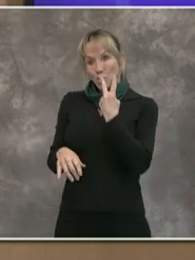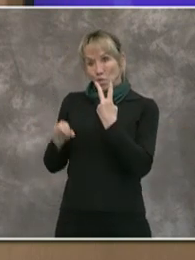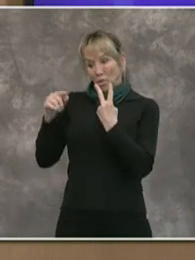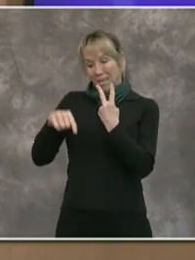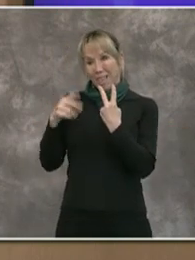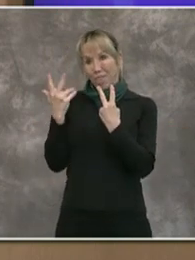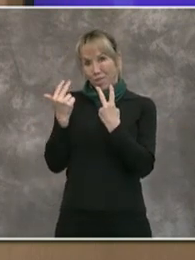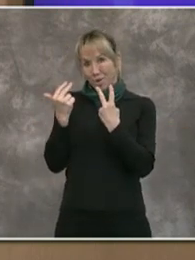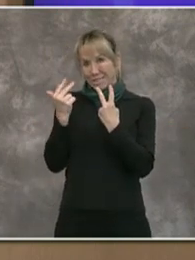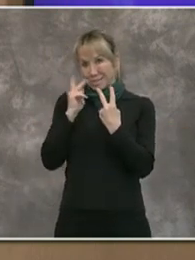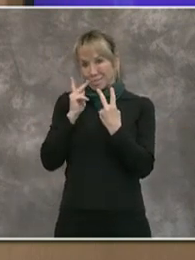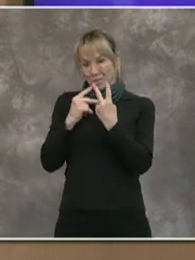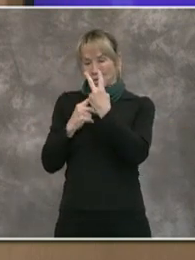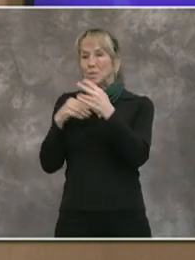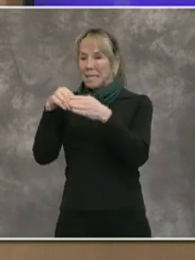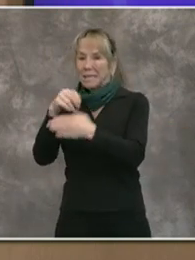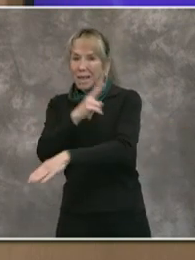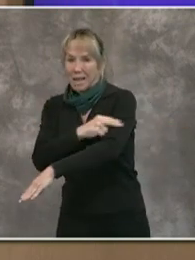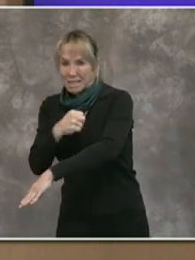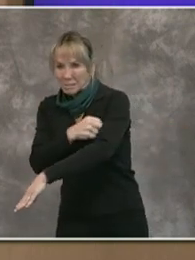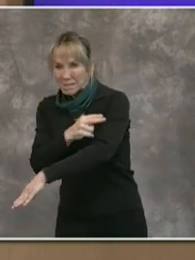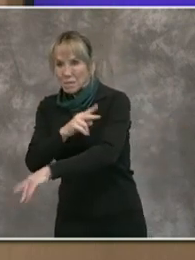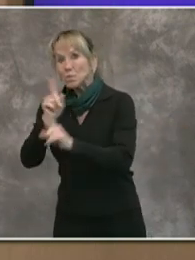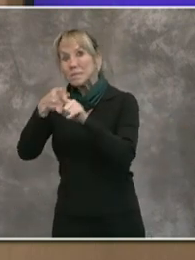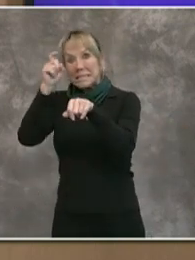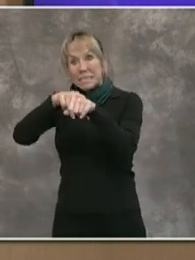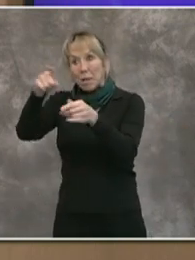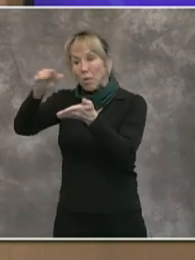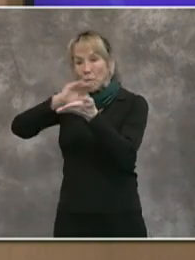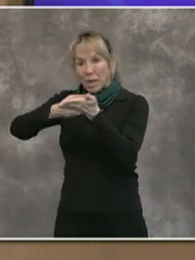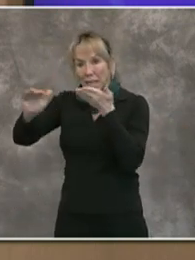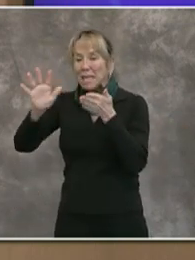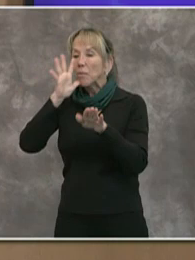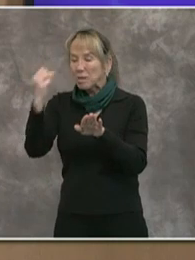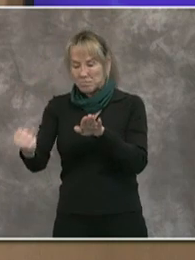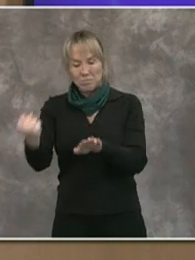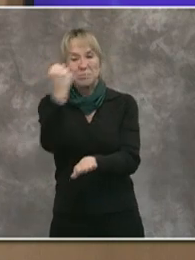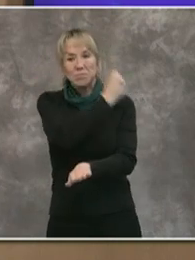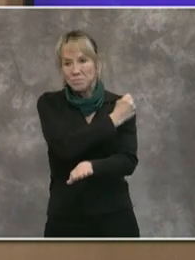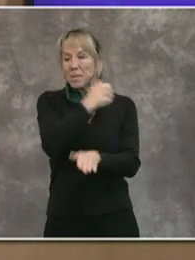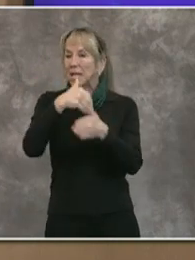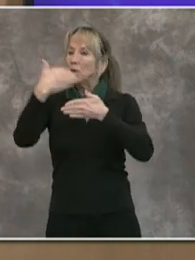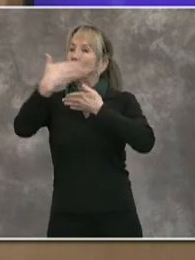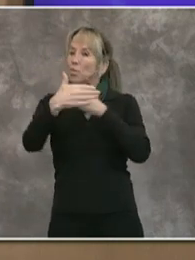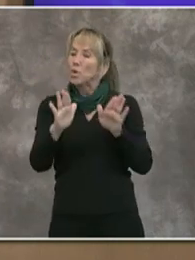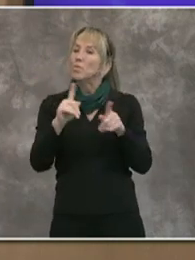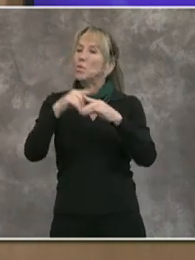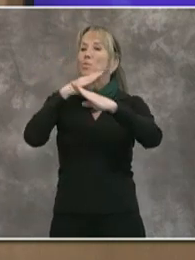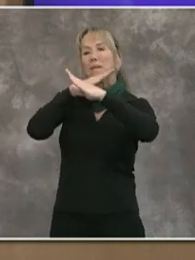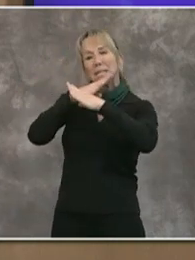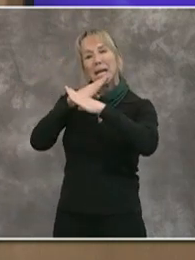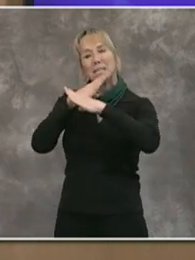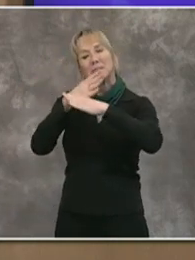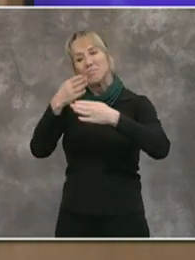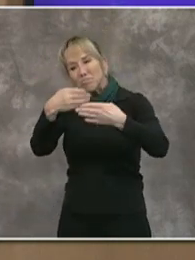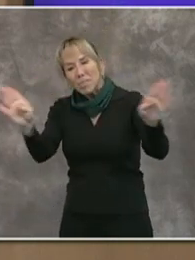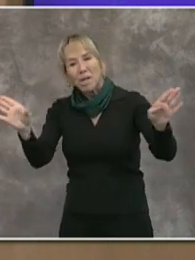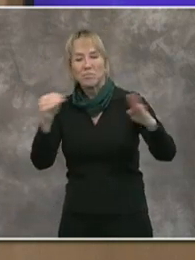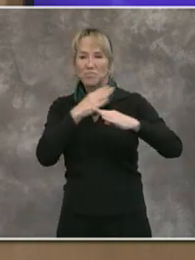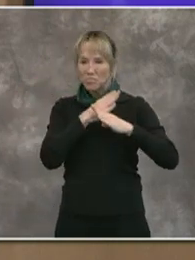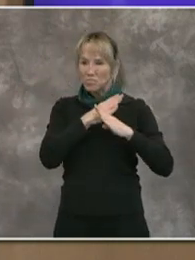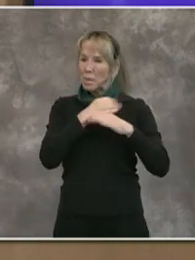motel rooms available to them when they are released from the hospital, again in an effort to protect the public and ensure proper